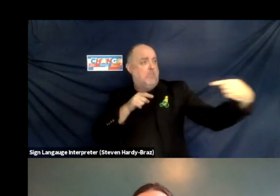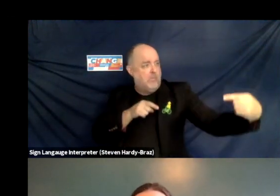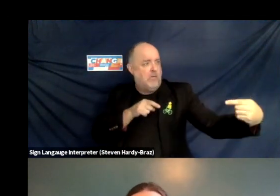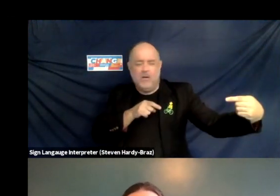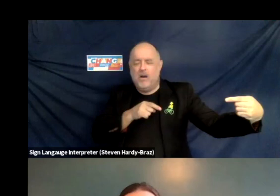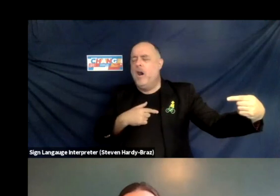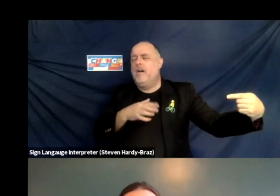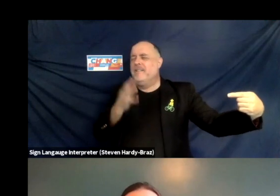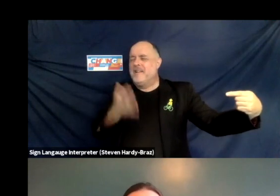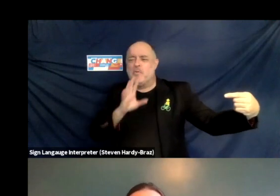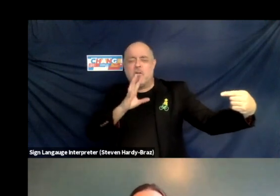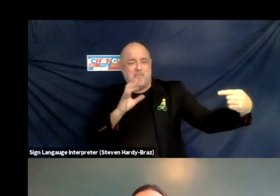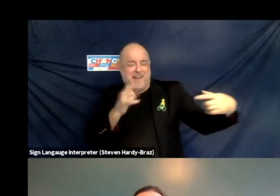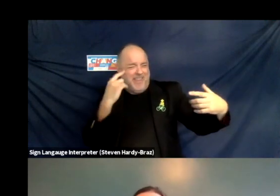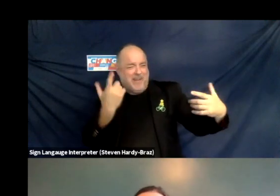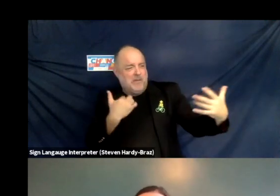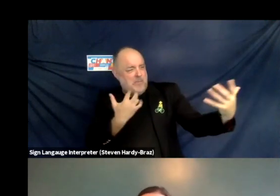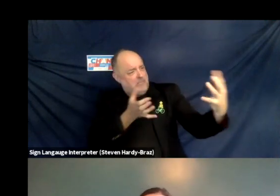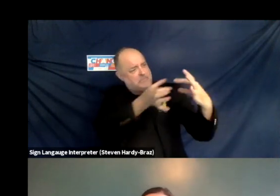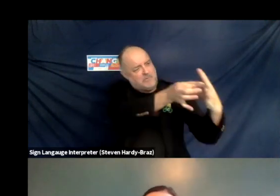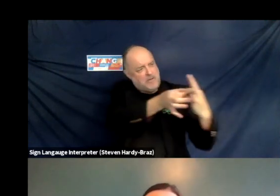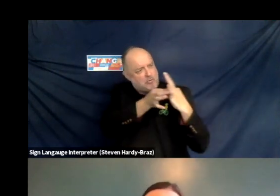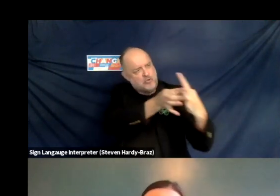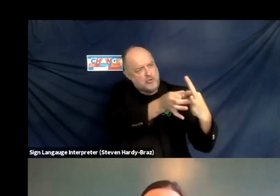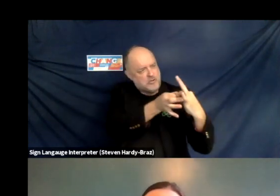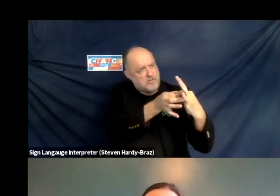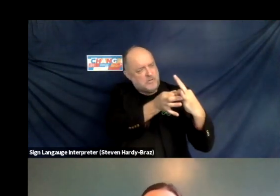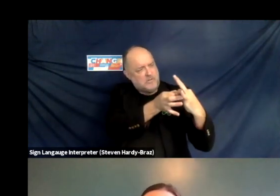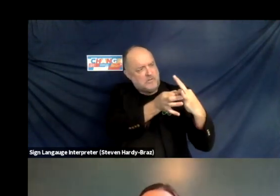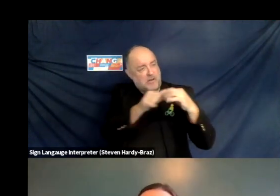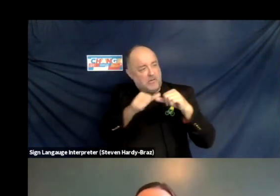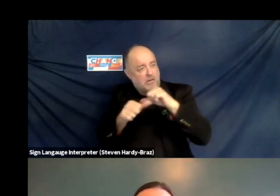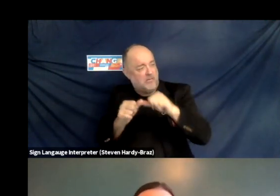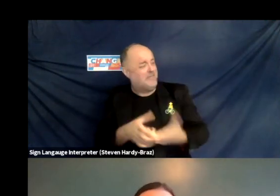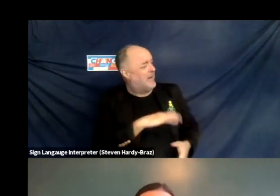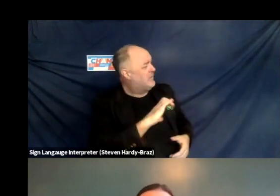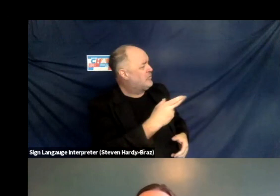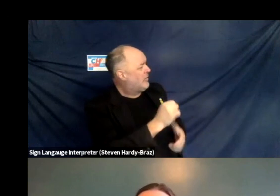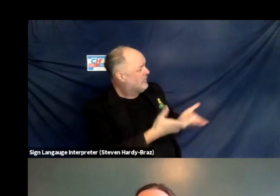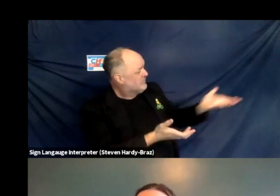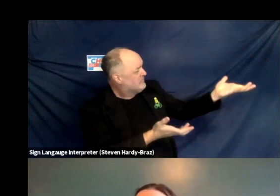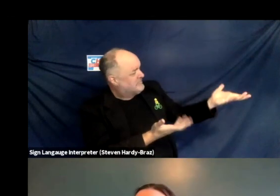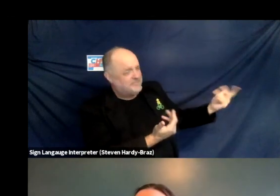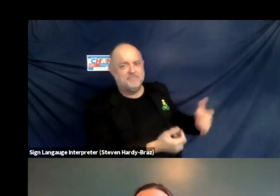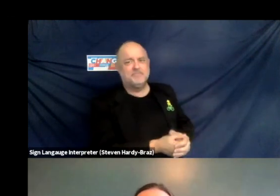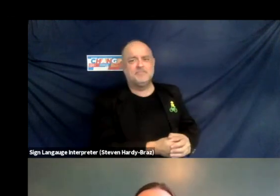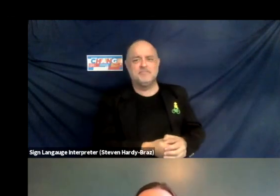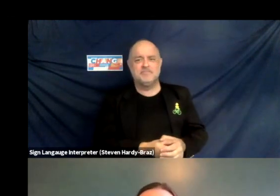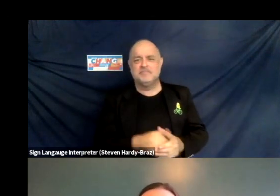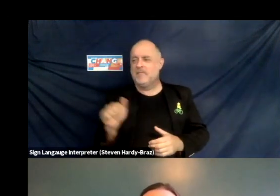I'm gonna stop talking now, but I could go on, but I'll leave it there and let Charles talk. Thanks, Bill. And I was just